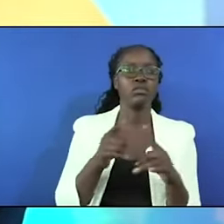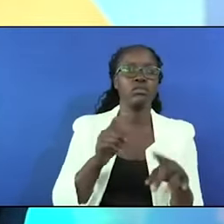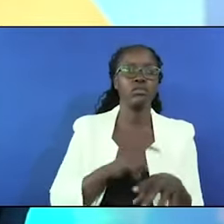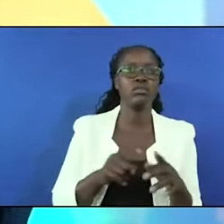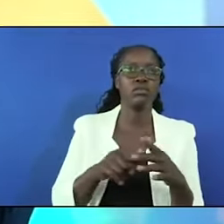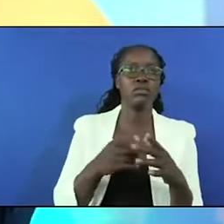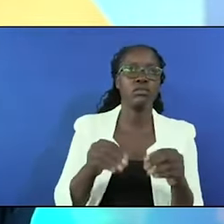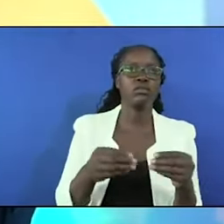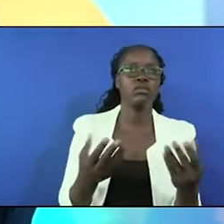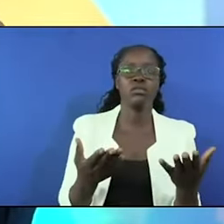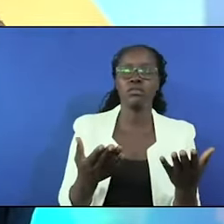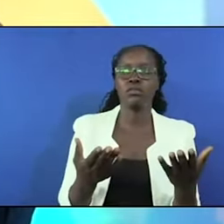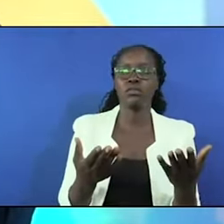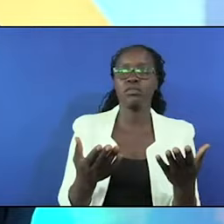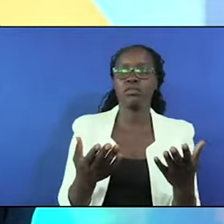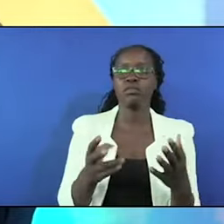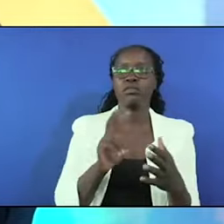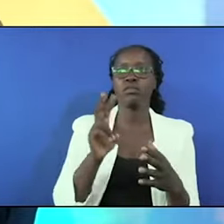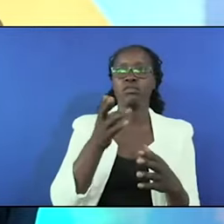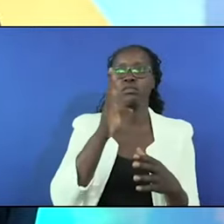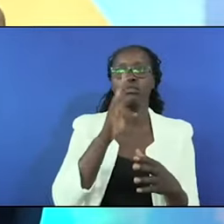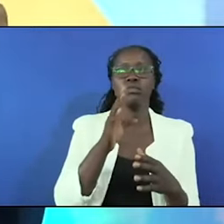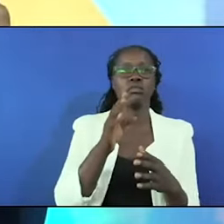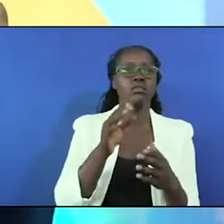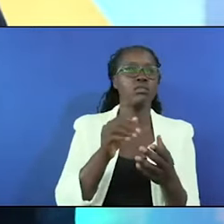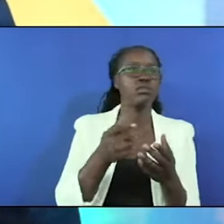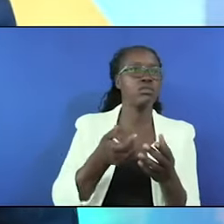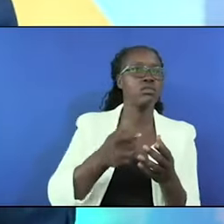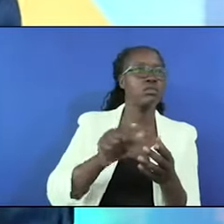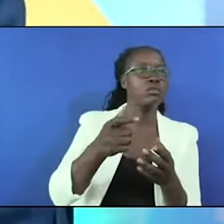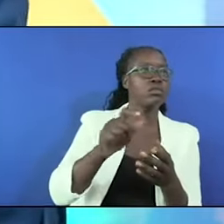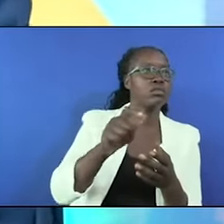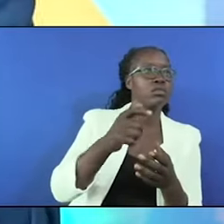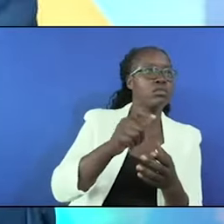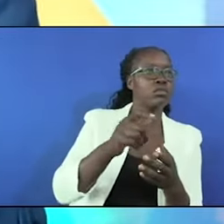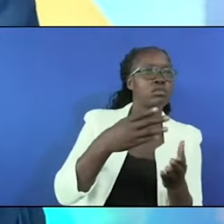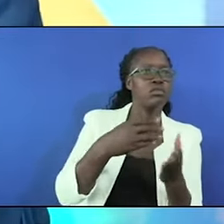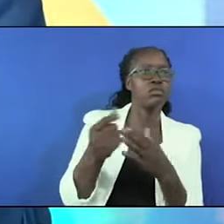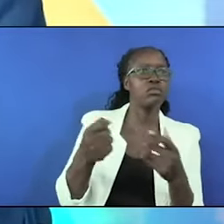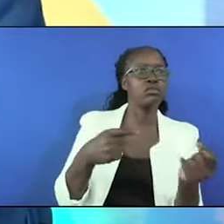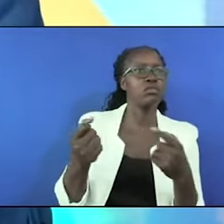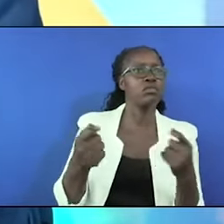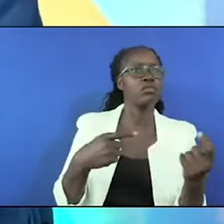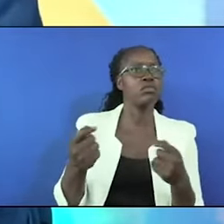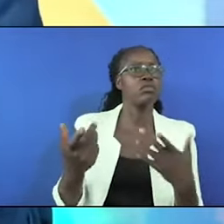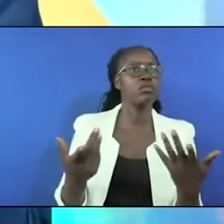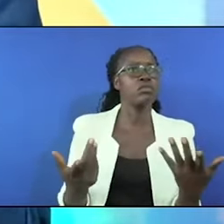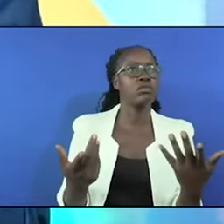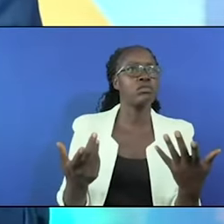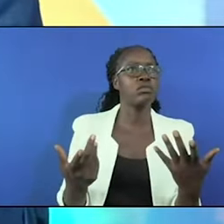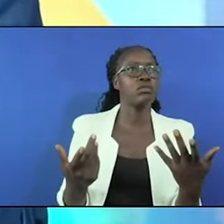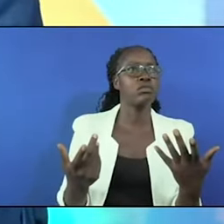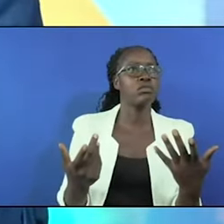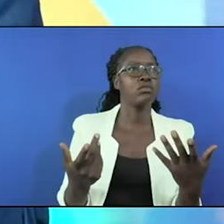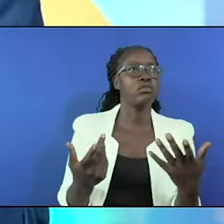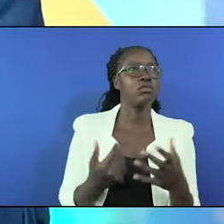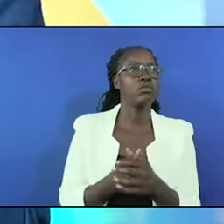started giving this, I have seen God just, money comes from left, right, and center. Those who are going out are saying that